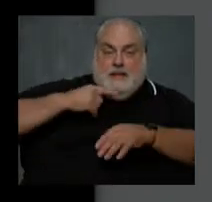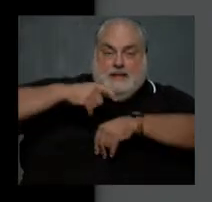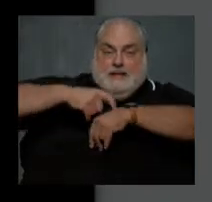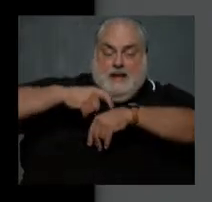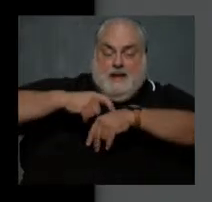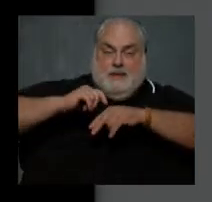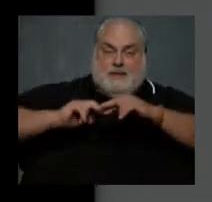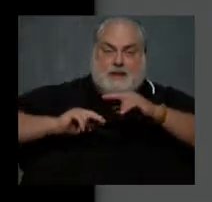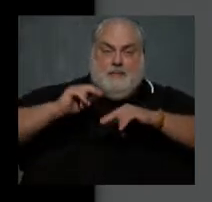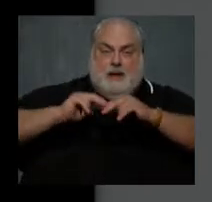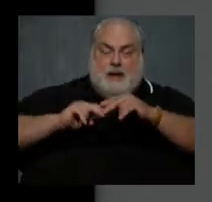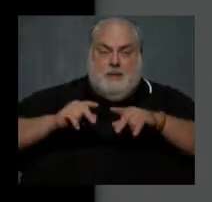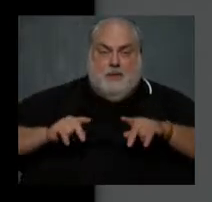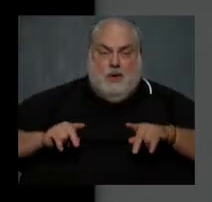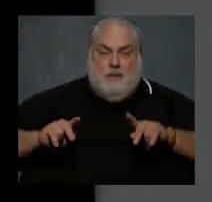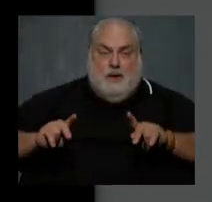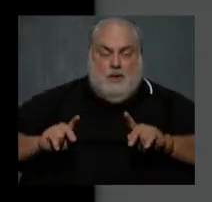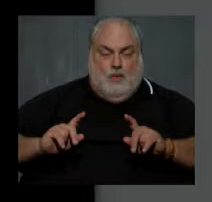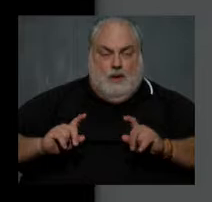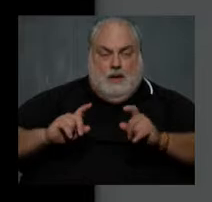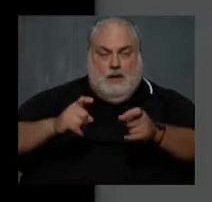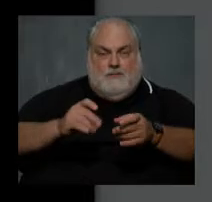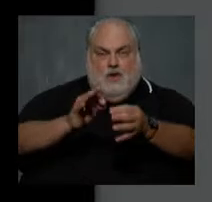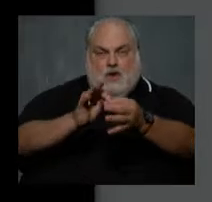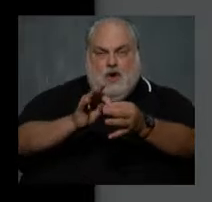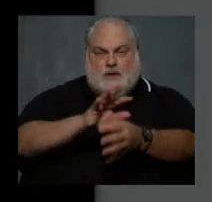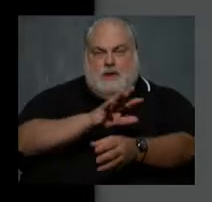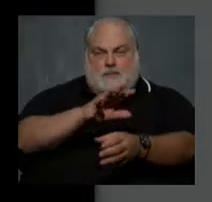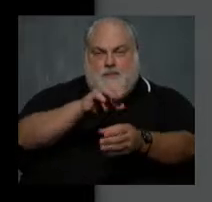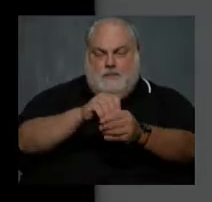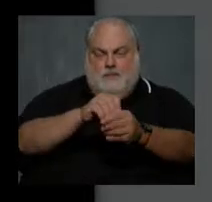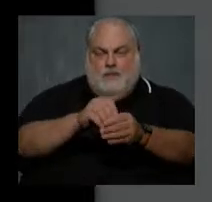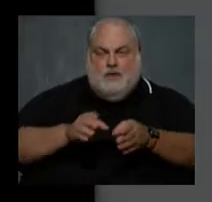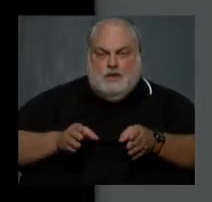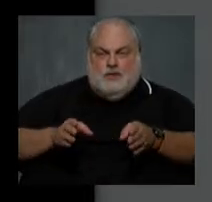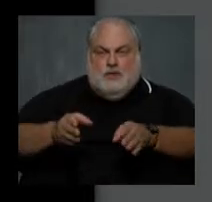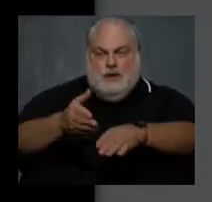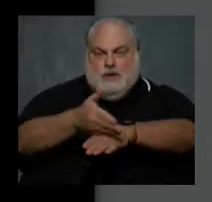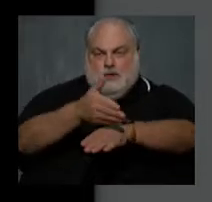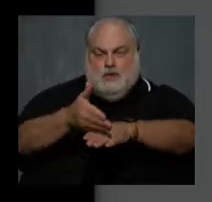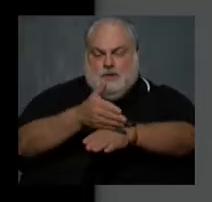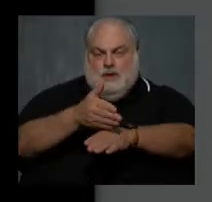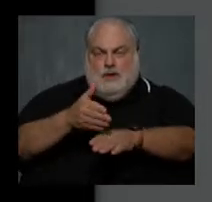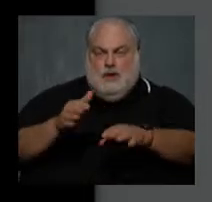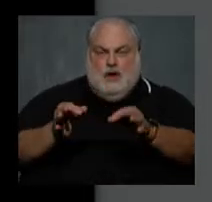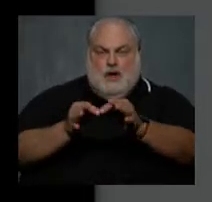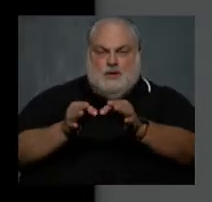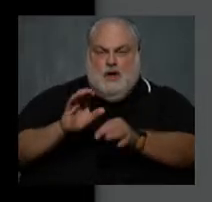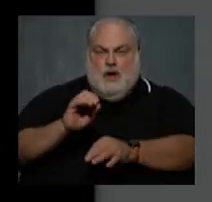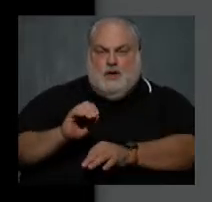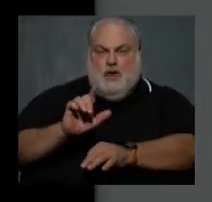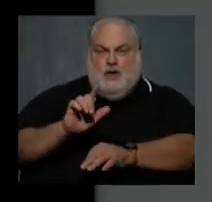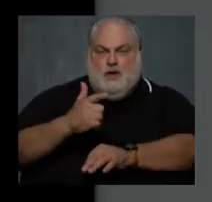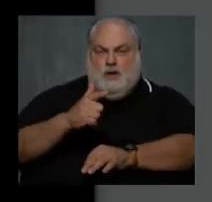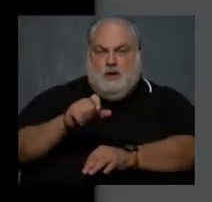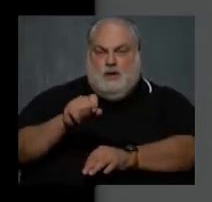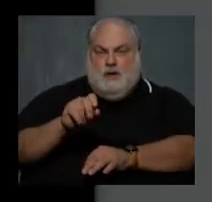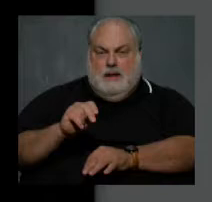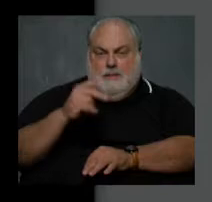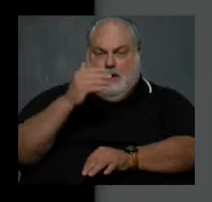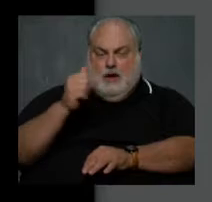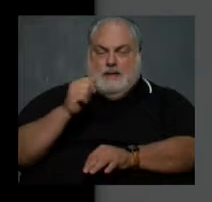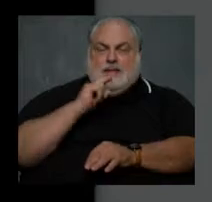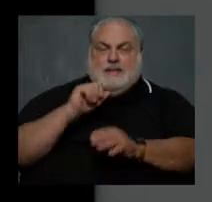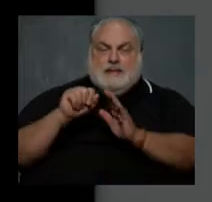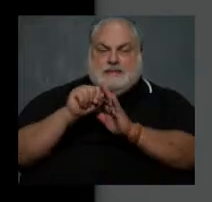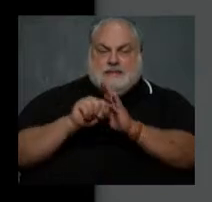building permit, the developer will provide staff with a cost estimate for the street construction cost of Colonel Glenn Road since it is a